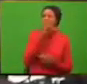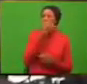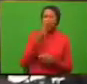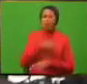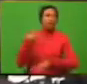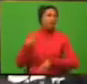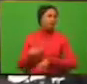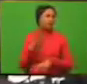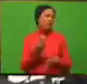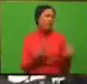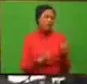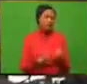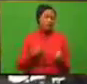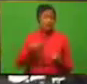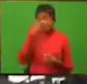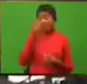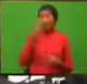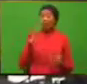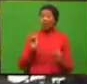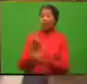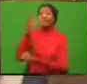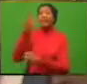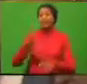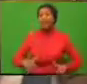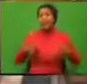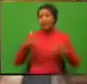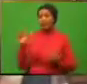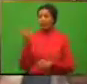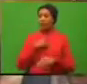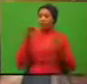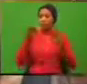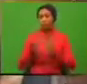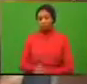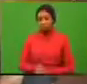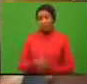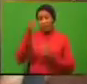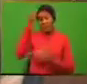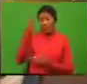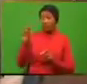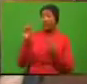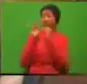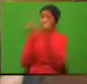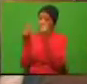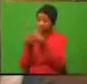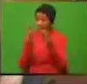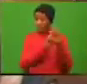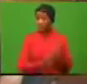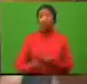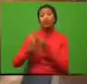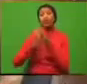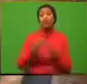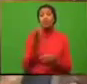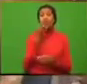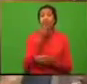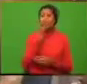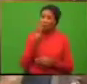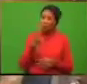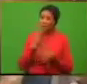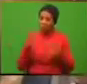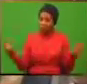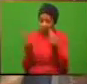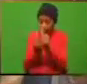impact on our people. But while the Government of National Unity has met the requirement for sufficient